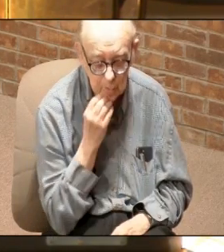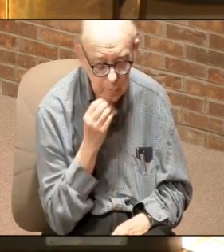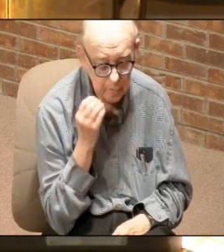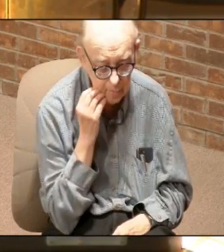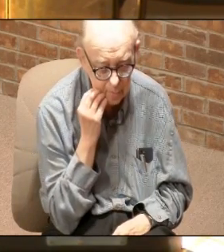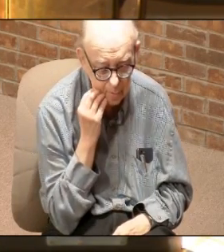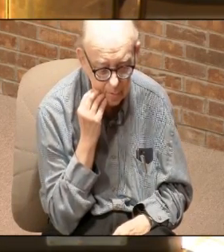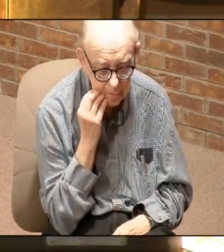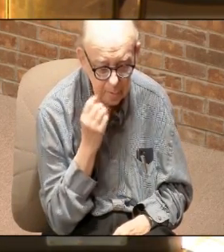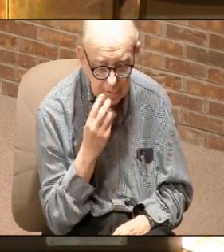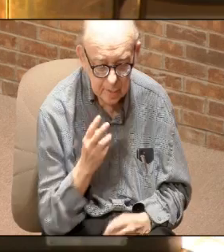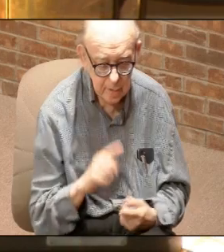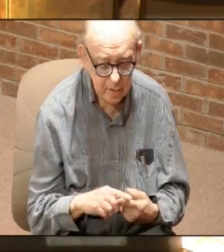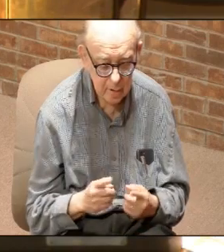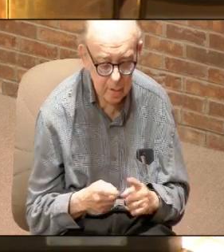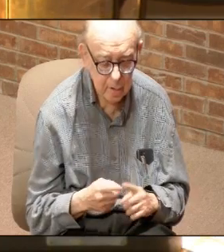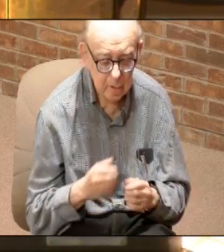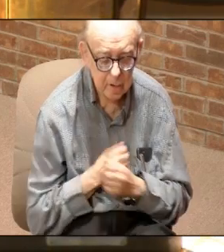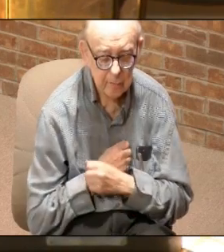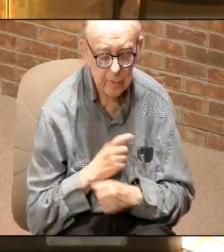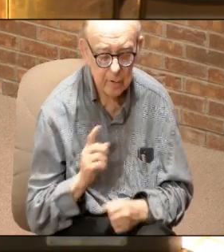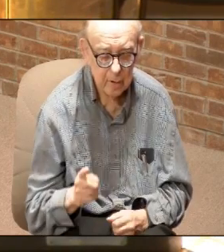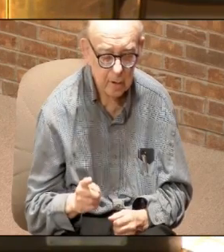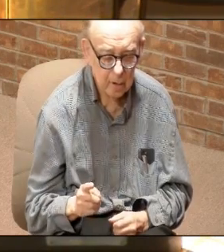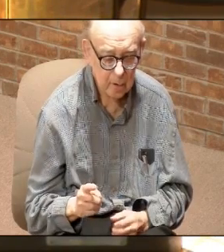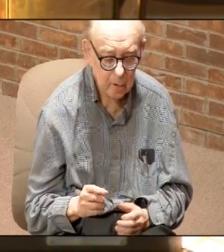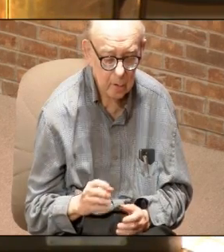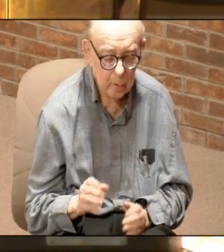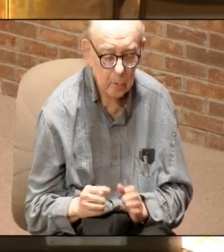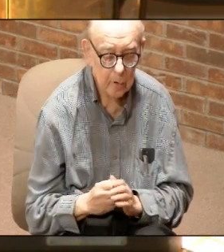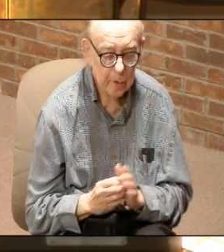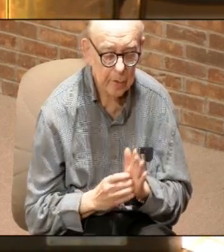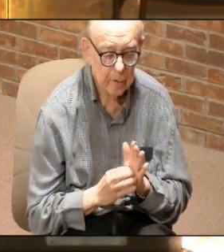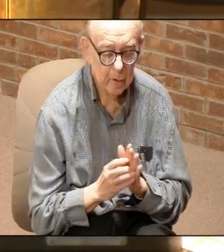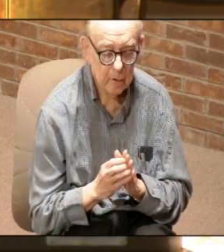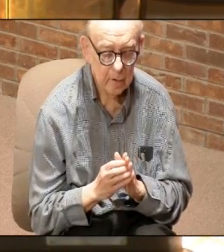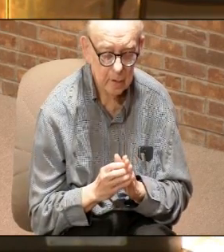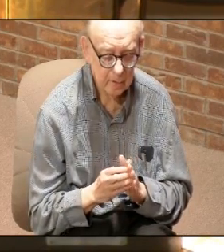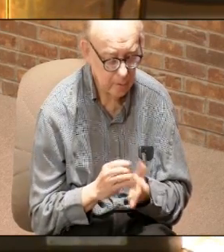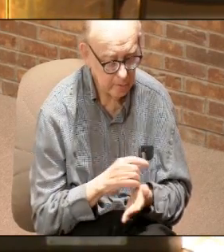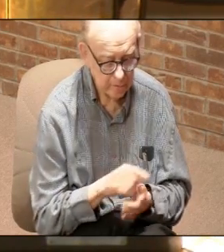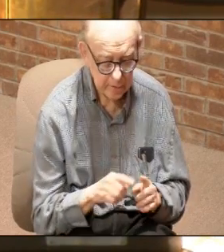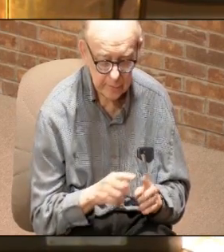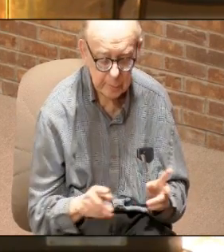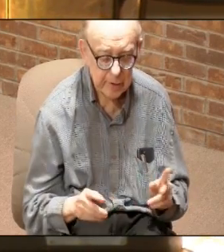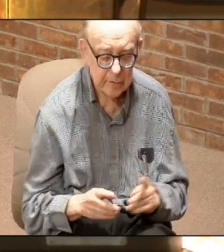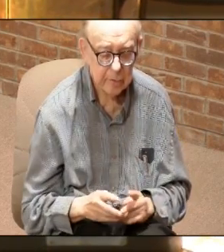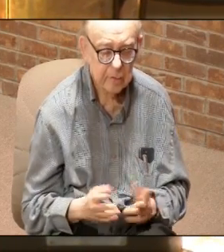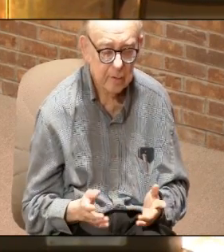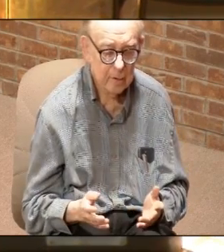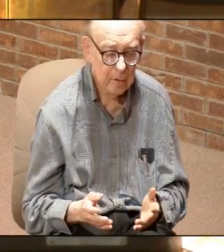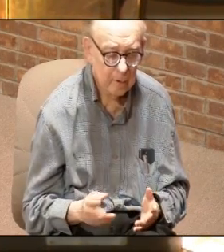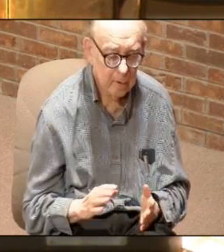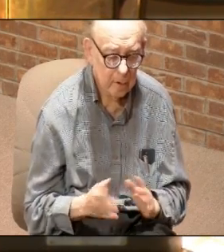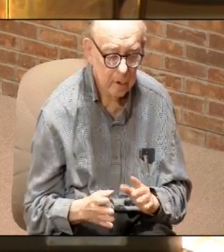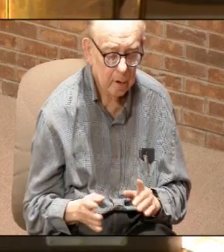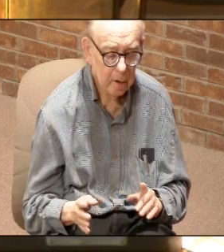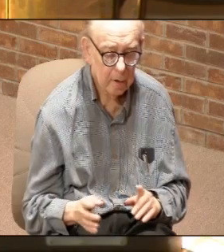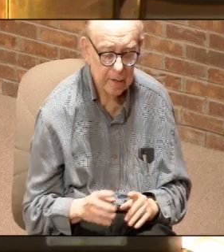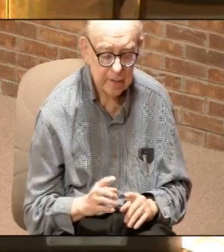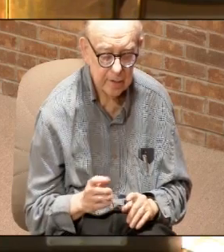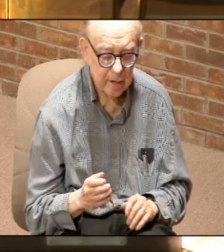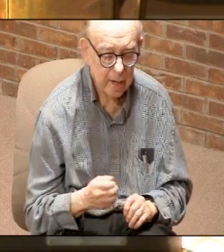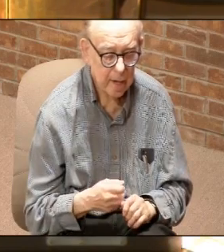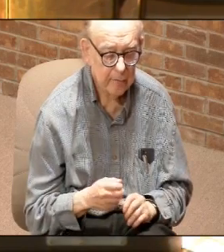I've seen friends, loved ones with cancer occur here. It seems like it's